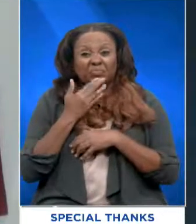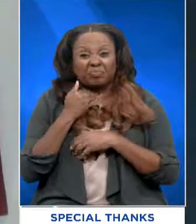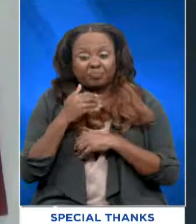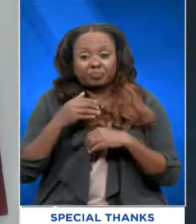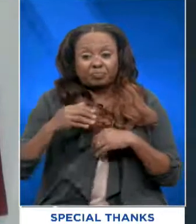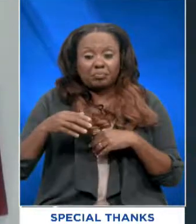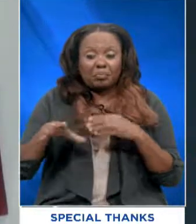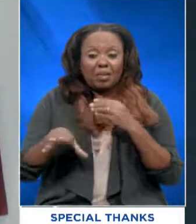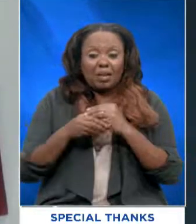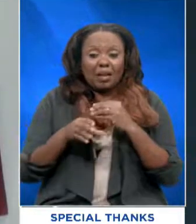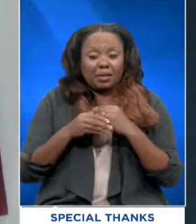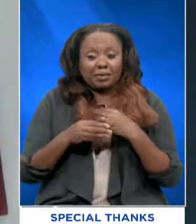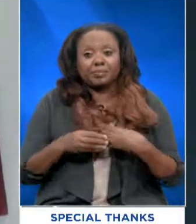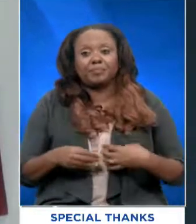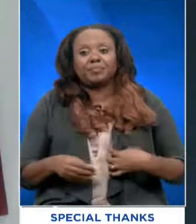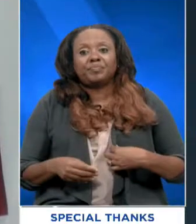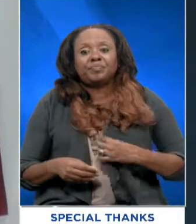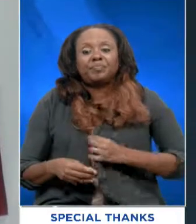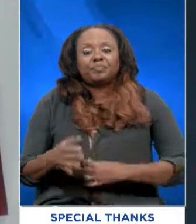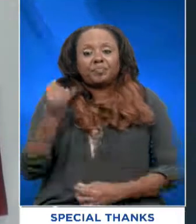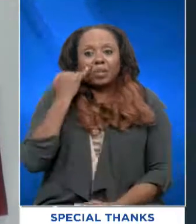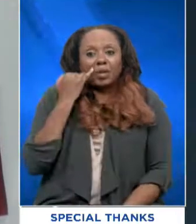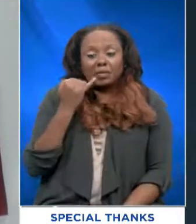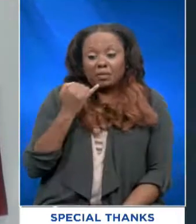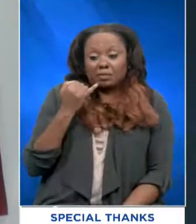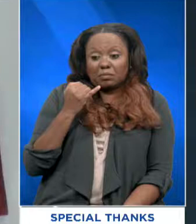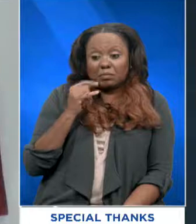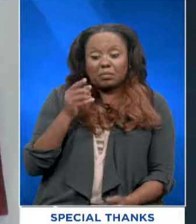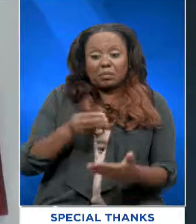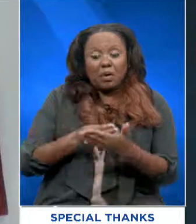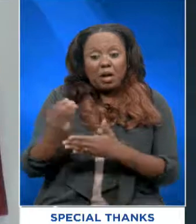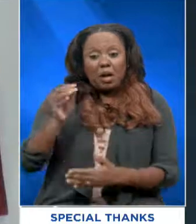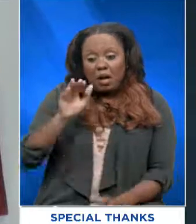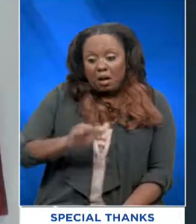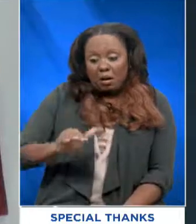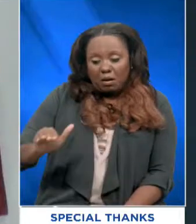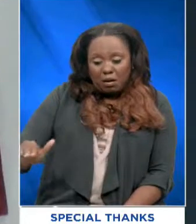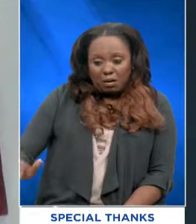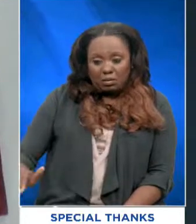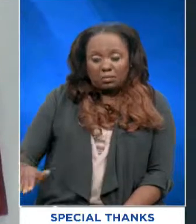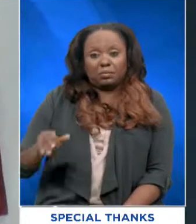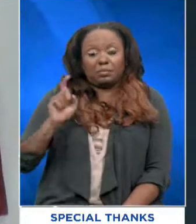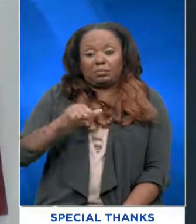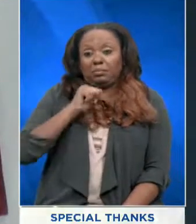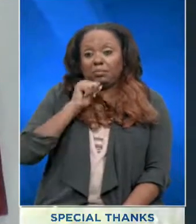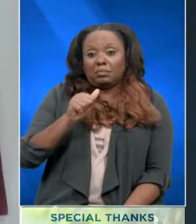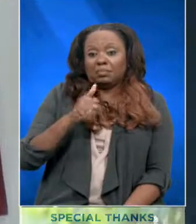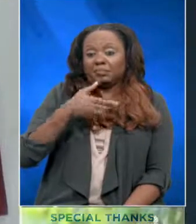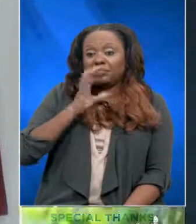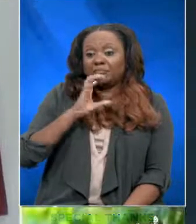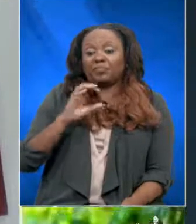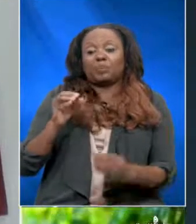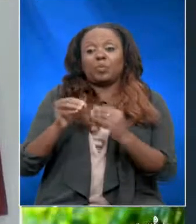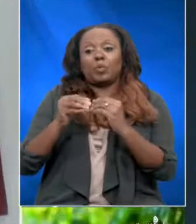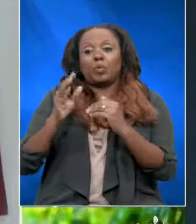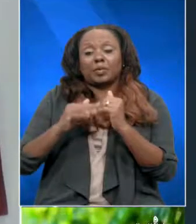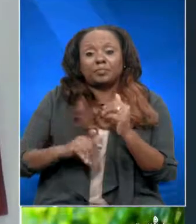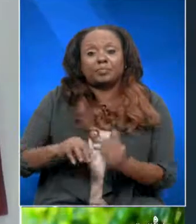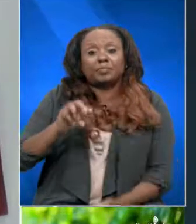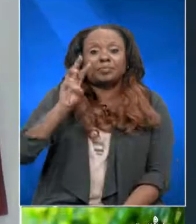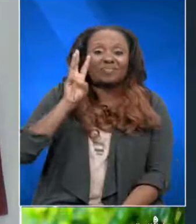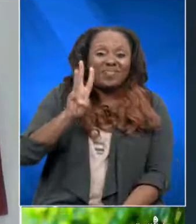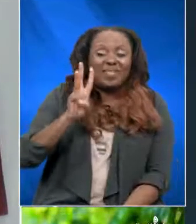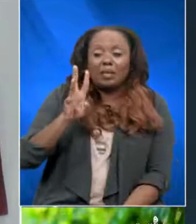general, if you were a child, or for your children between 2 and 18, they're not supposed to consume more than 6 teaspoons of added sugar a